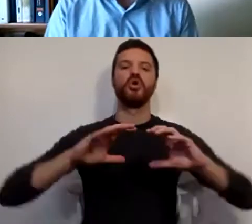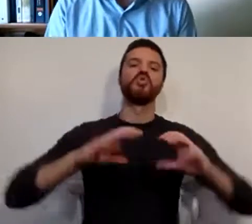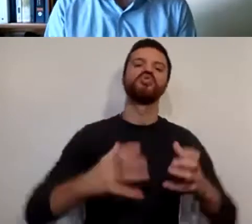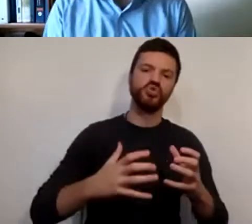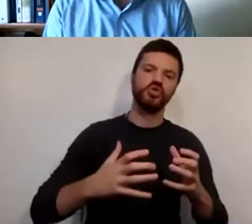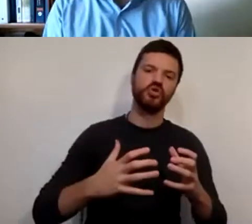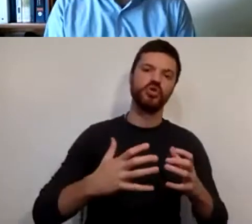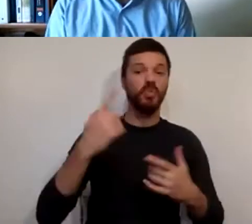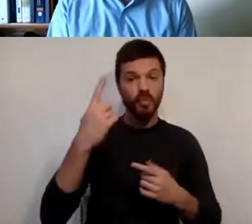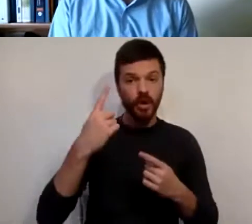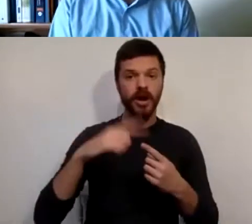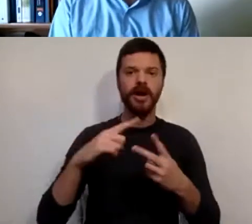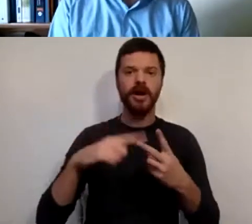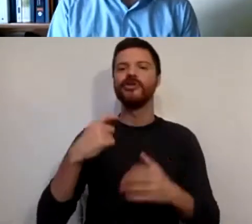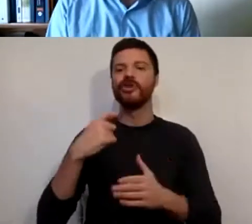for the cost savings.